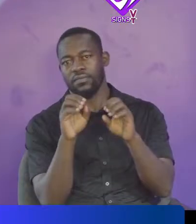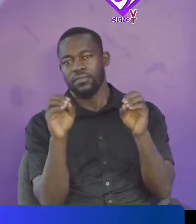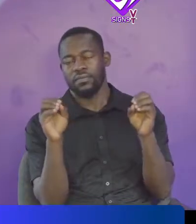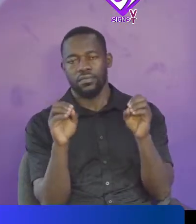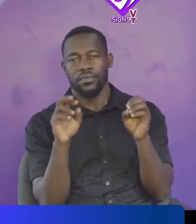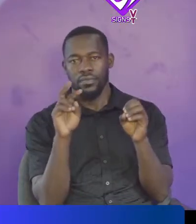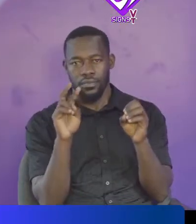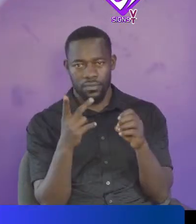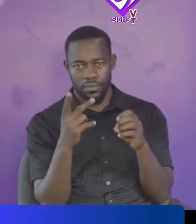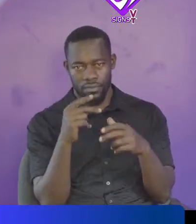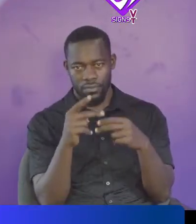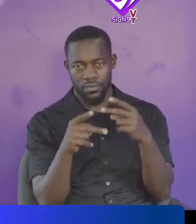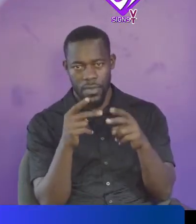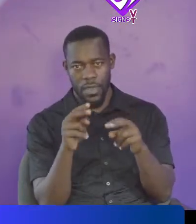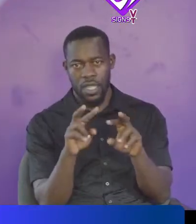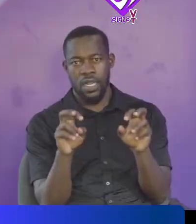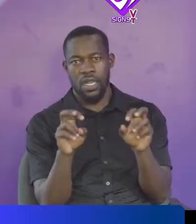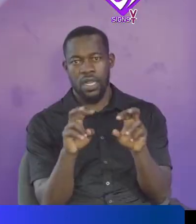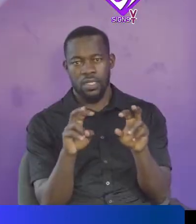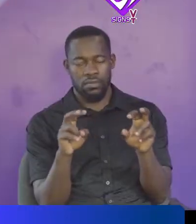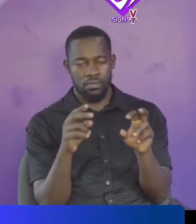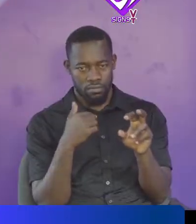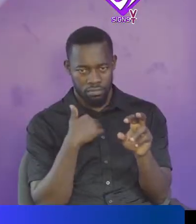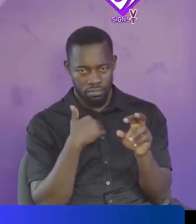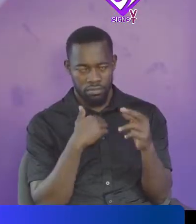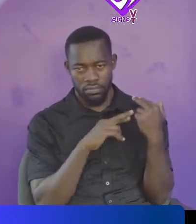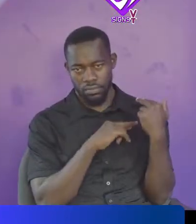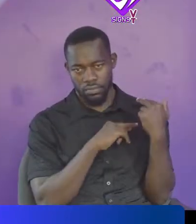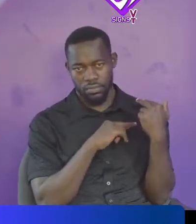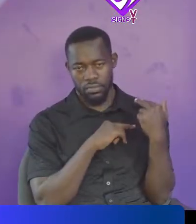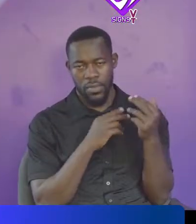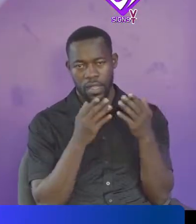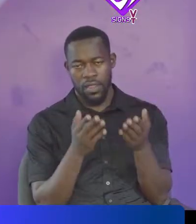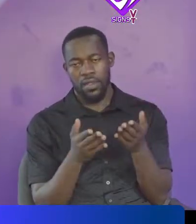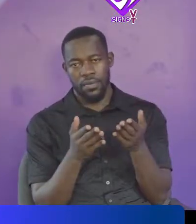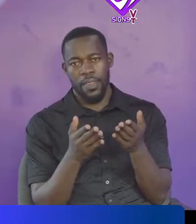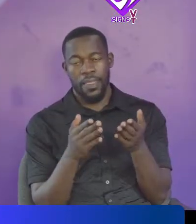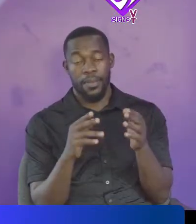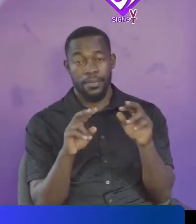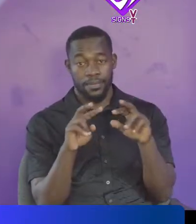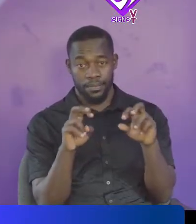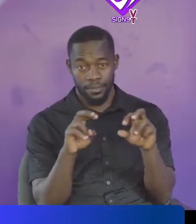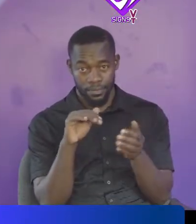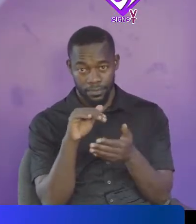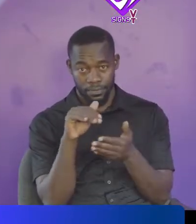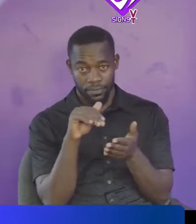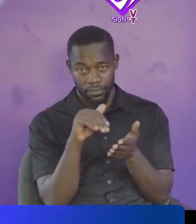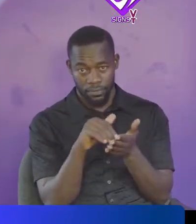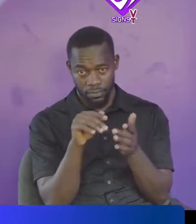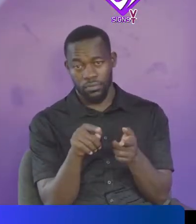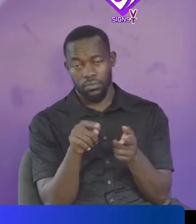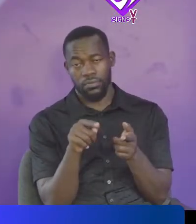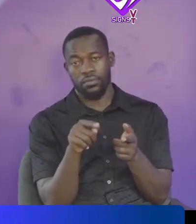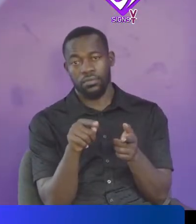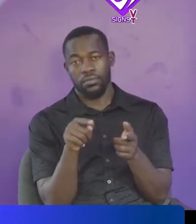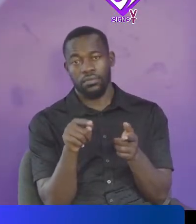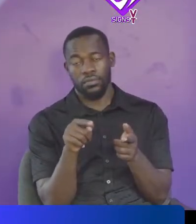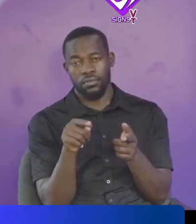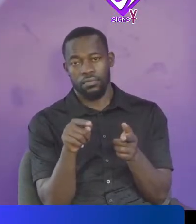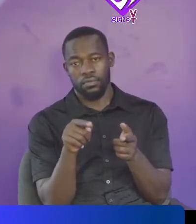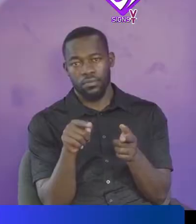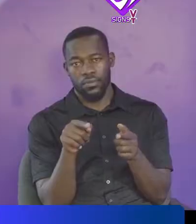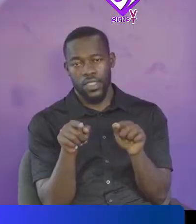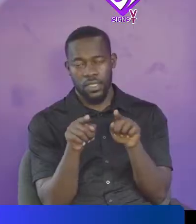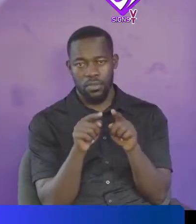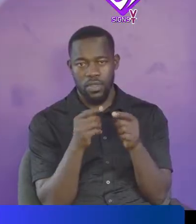the research bit, where I am. At the research section, like we are talking